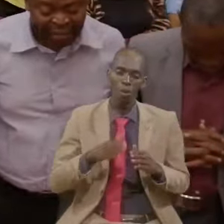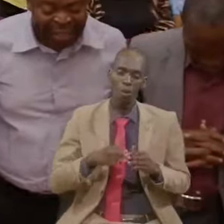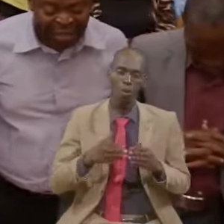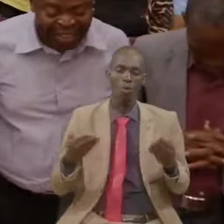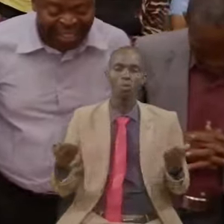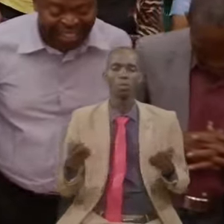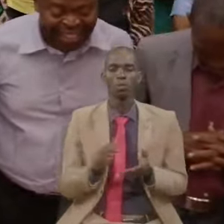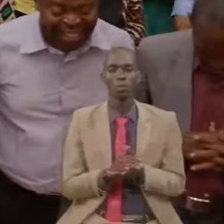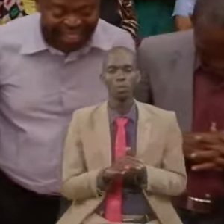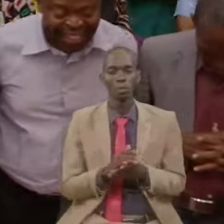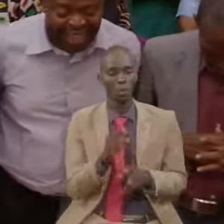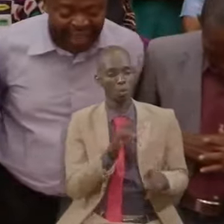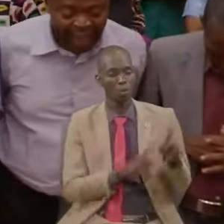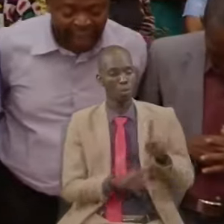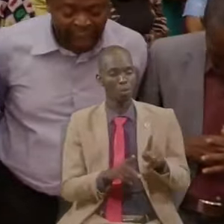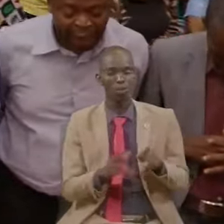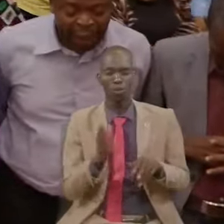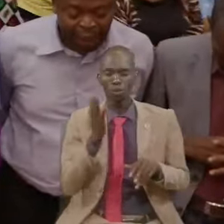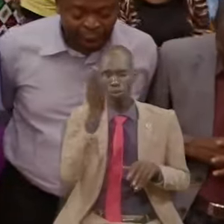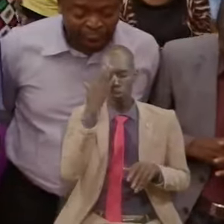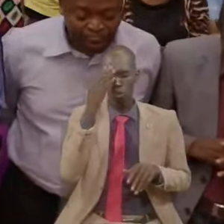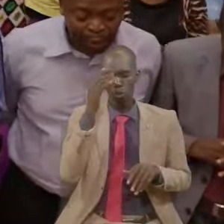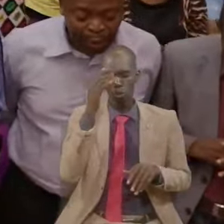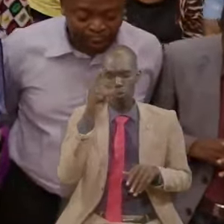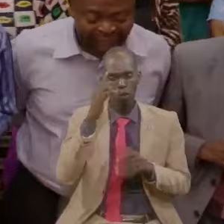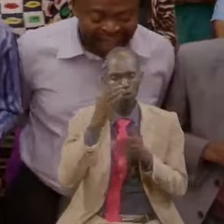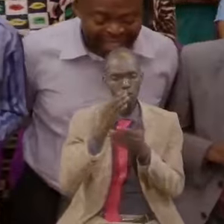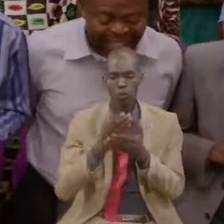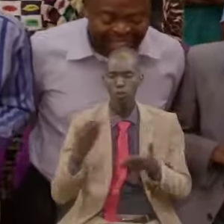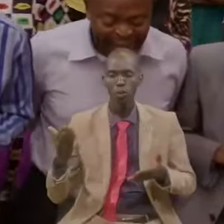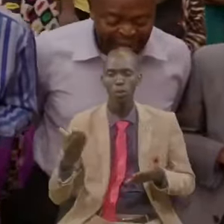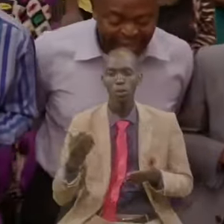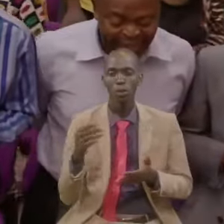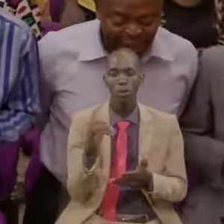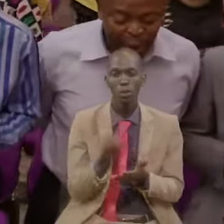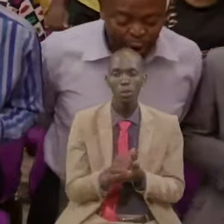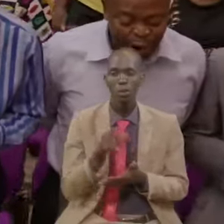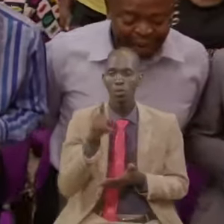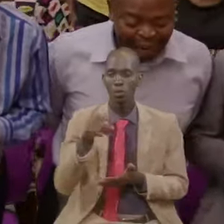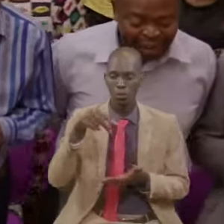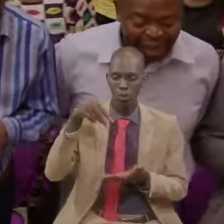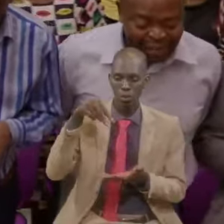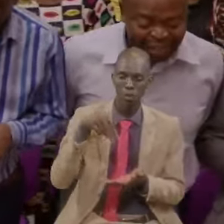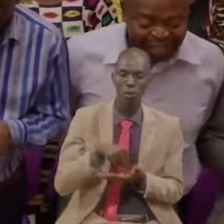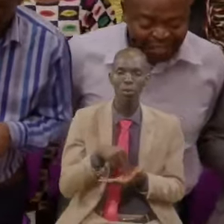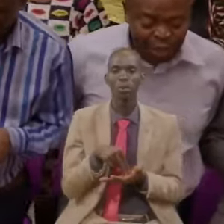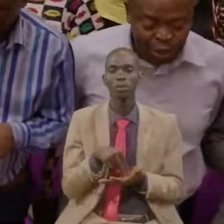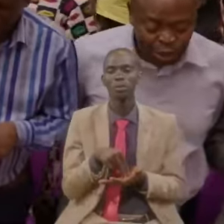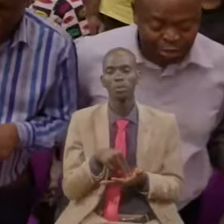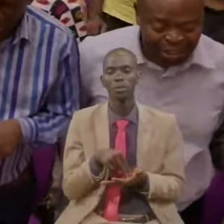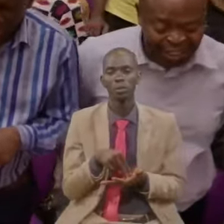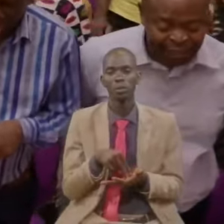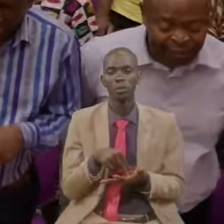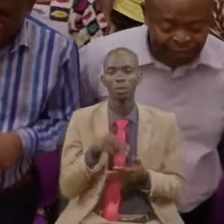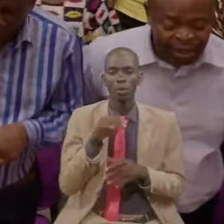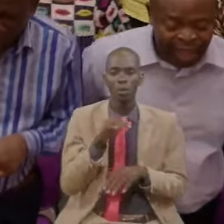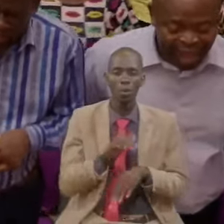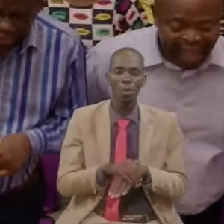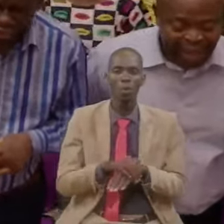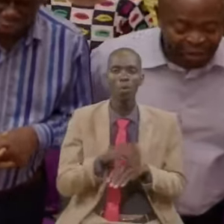They know you for something, that you stand on